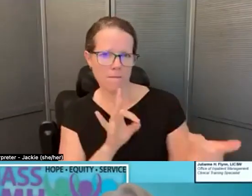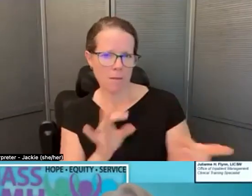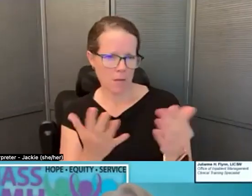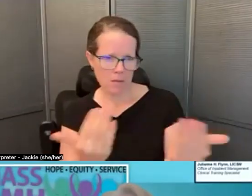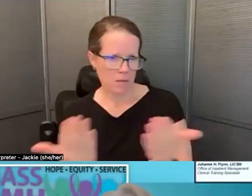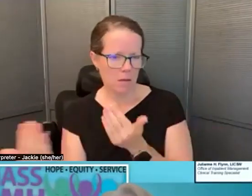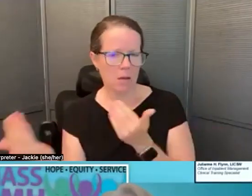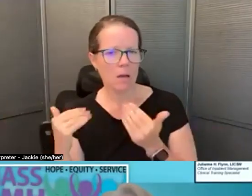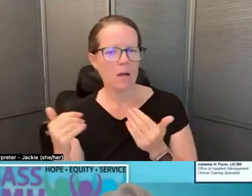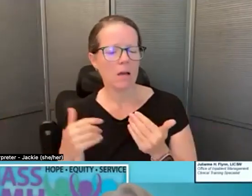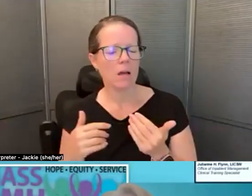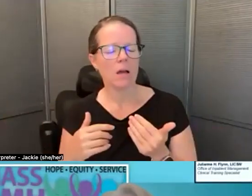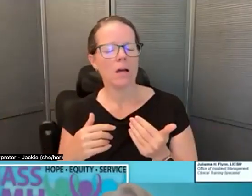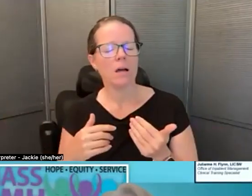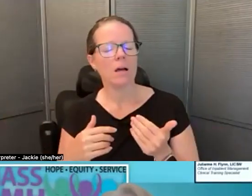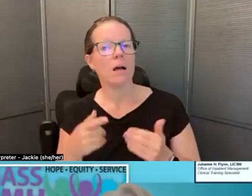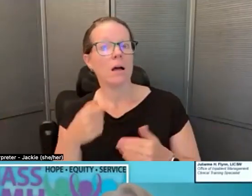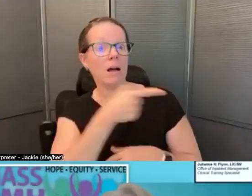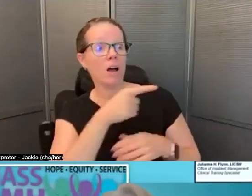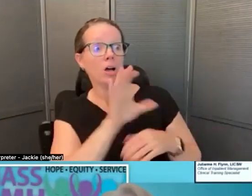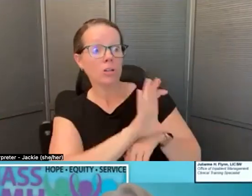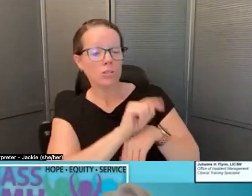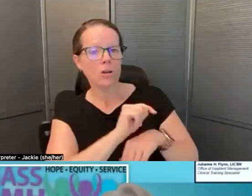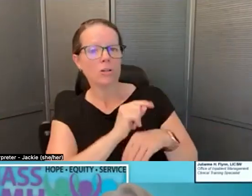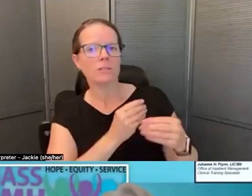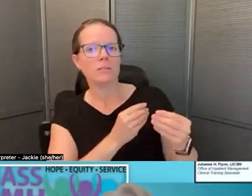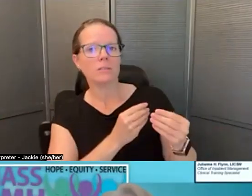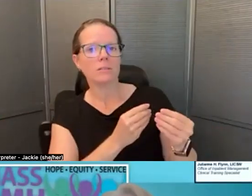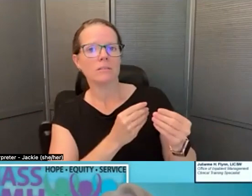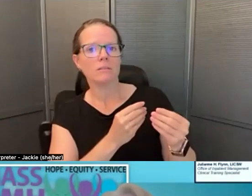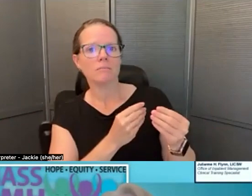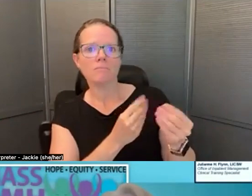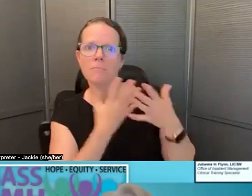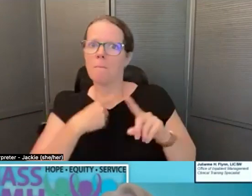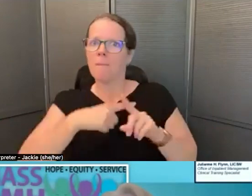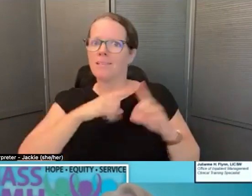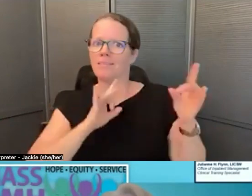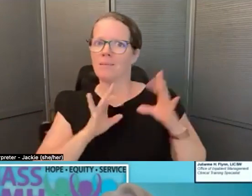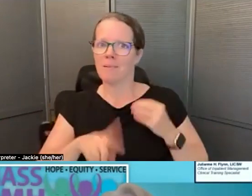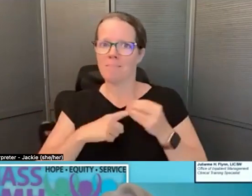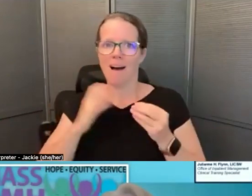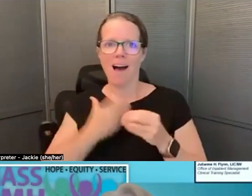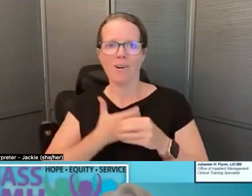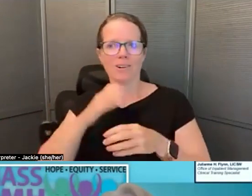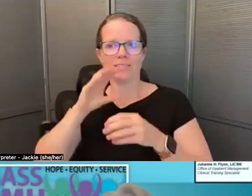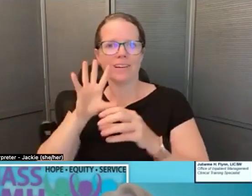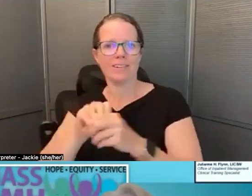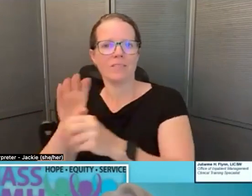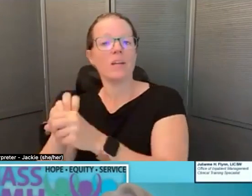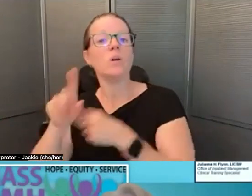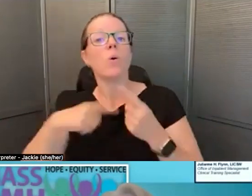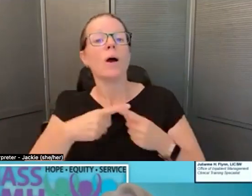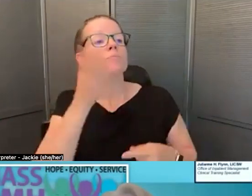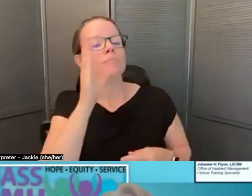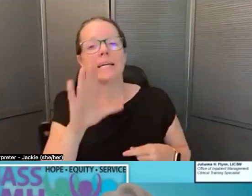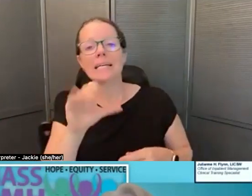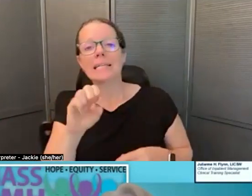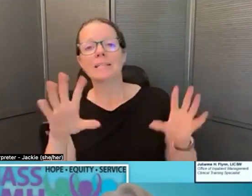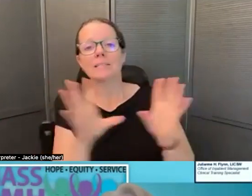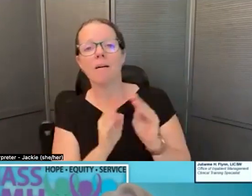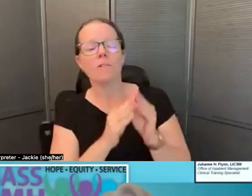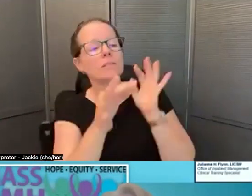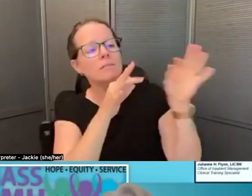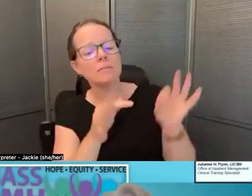in and give us positive feedback on the interventions that we're doing. One of the patients we presented, very reluctant